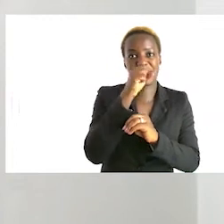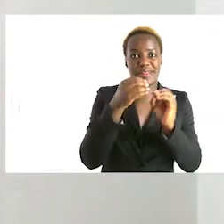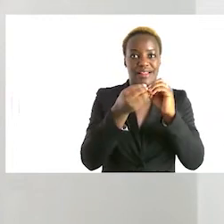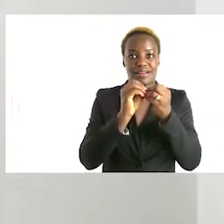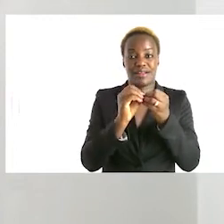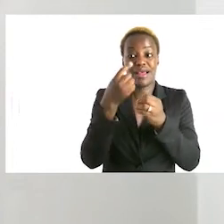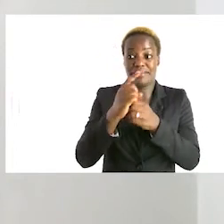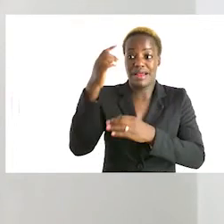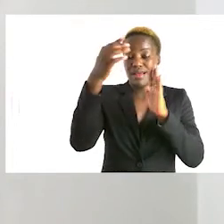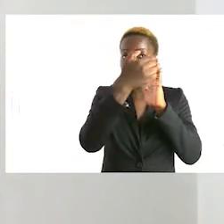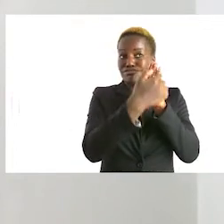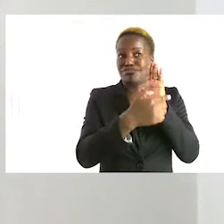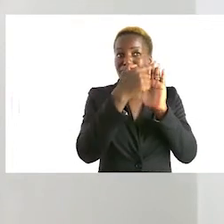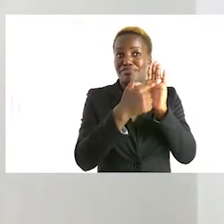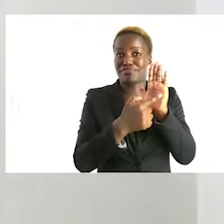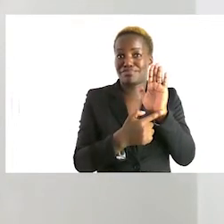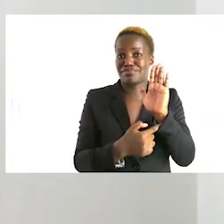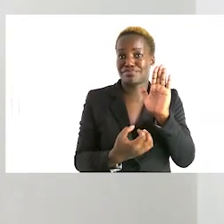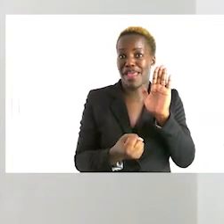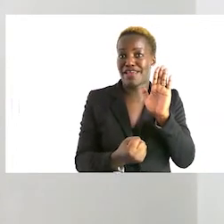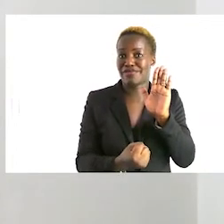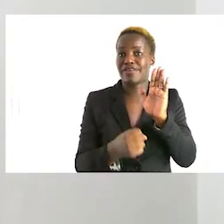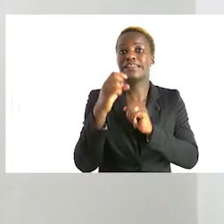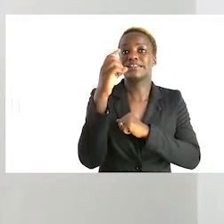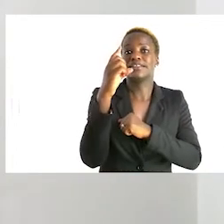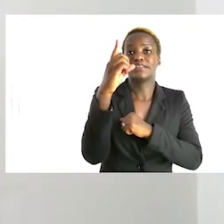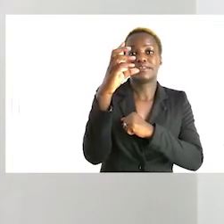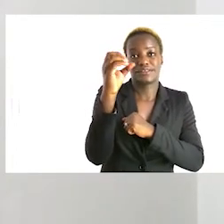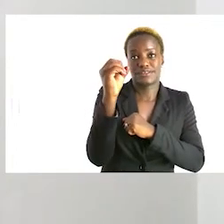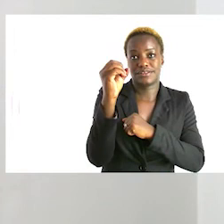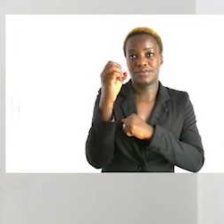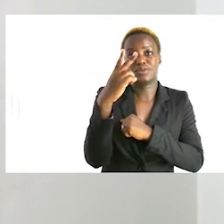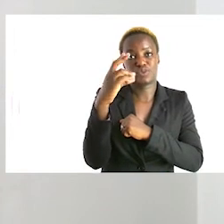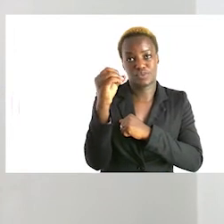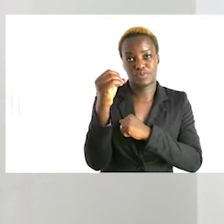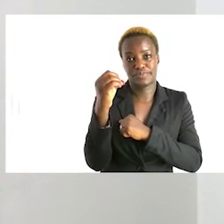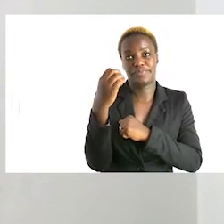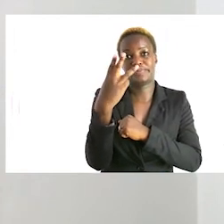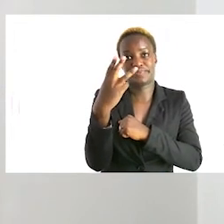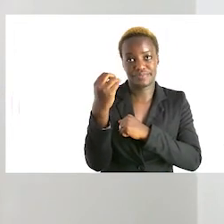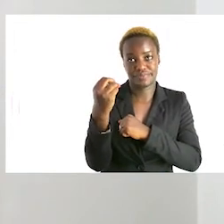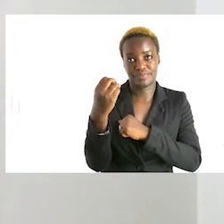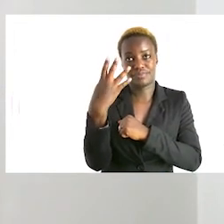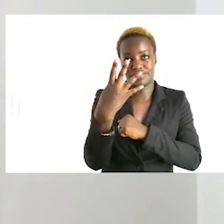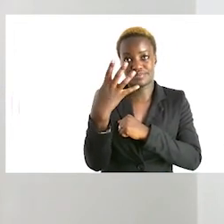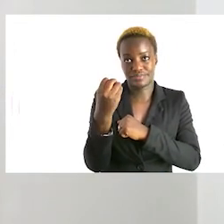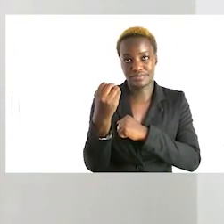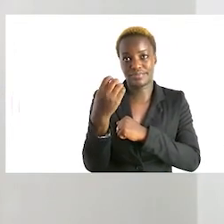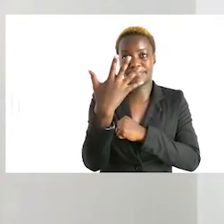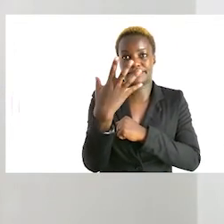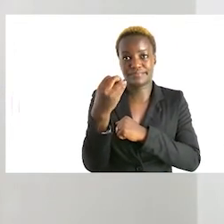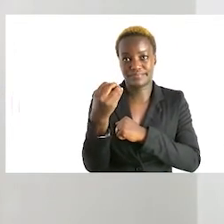the numbers are arranged neatly here. Let us quickly count. 10, 20, 30,